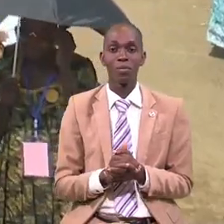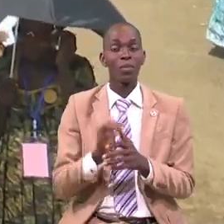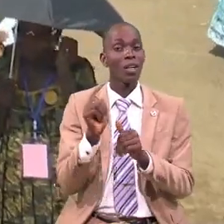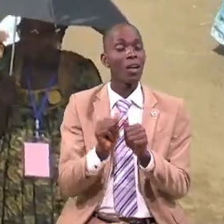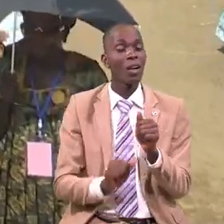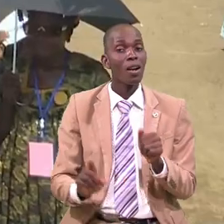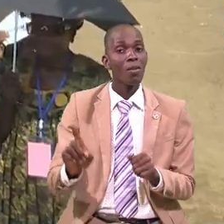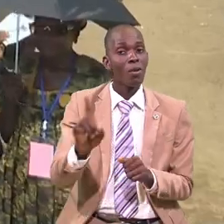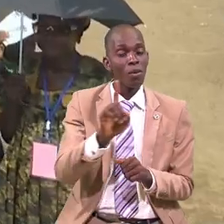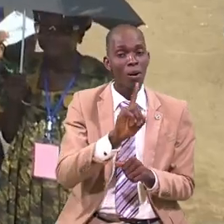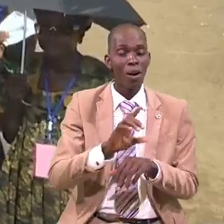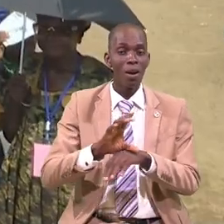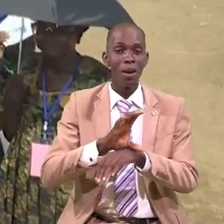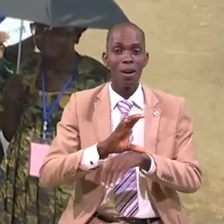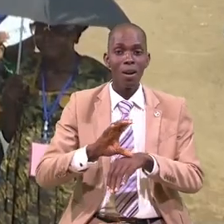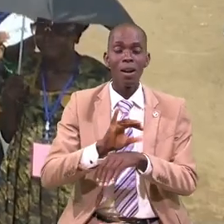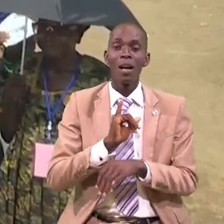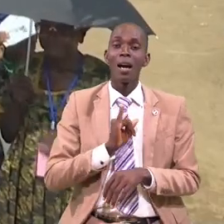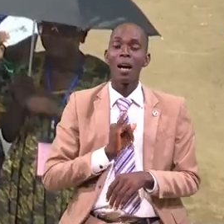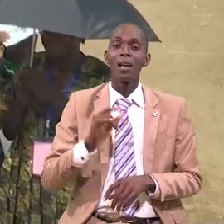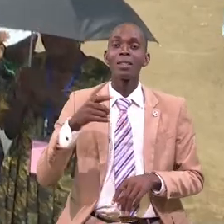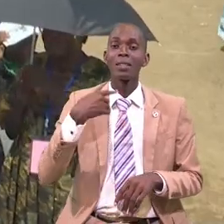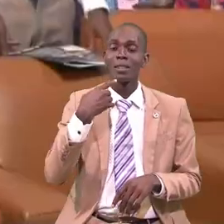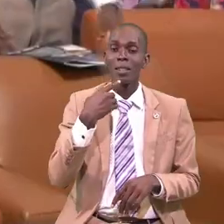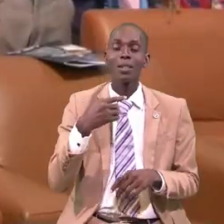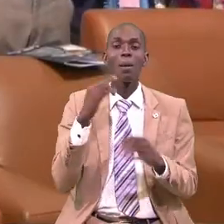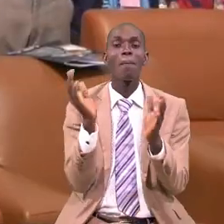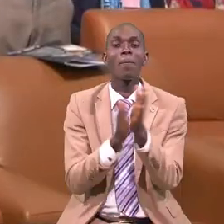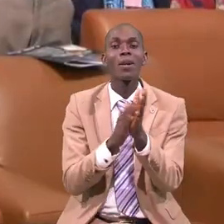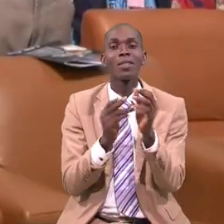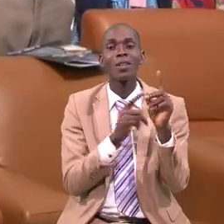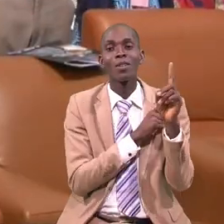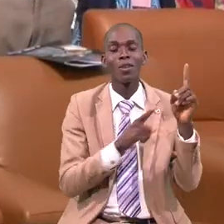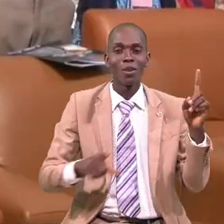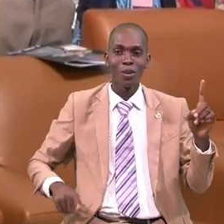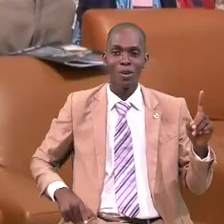Everybody, Cameroon, I said, praise the Lord.